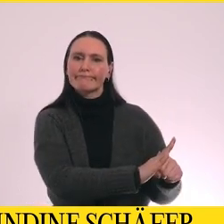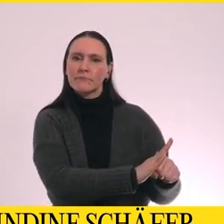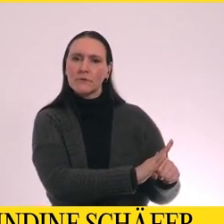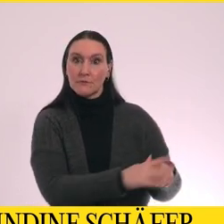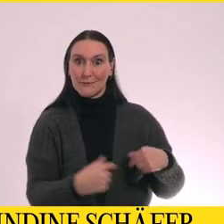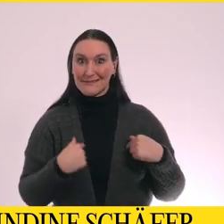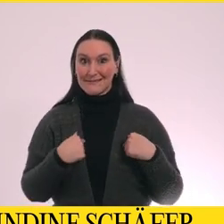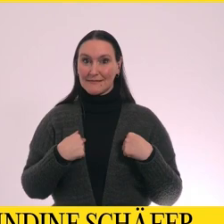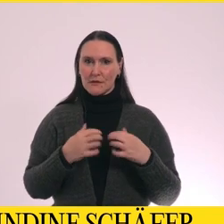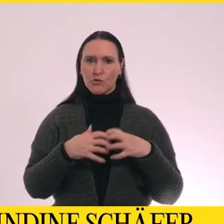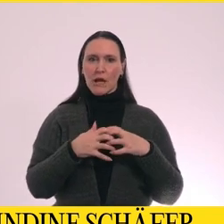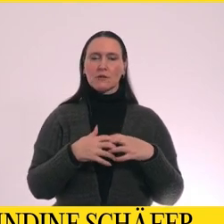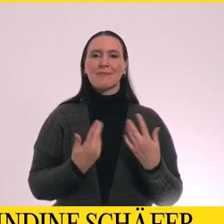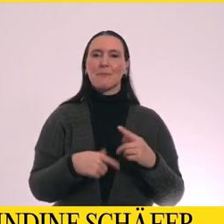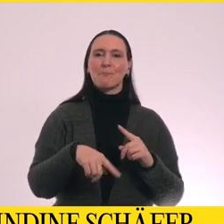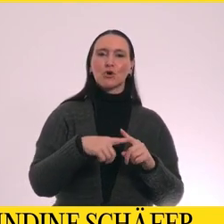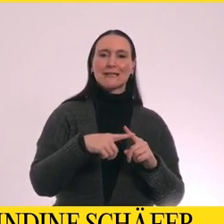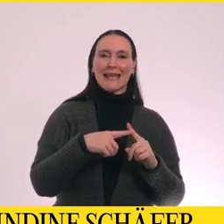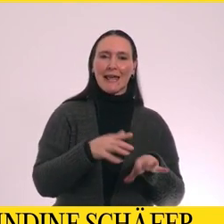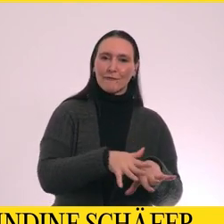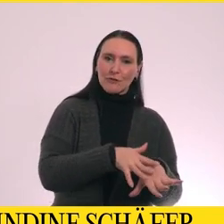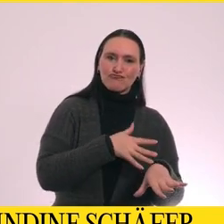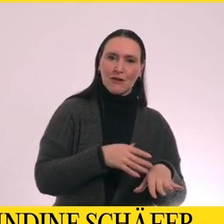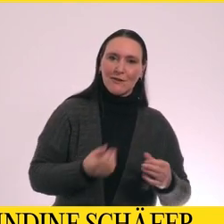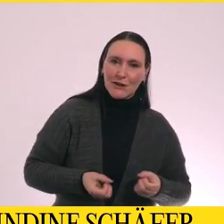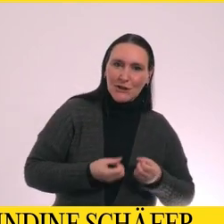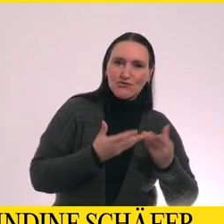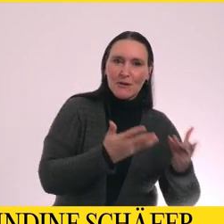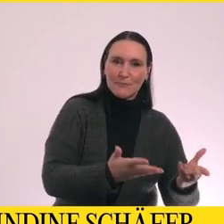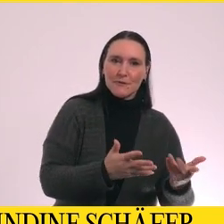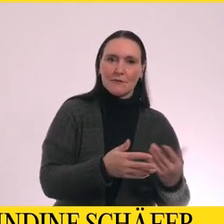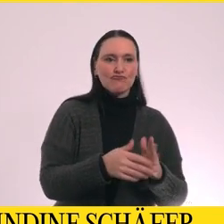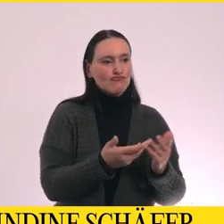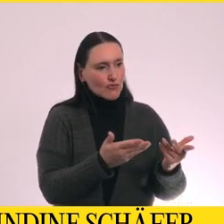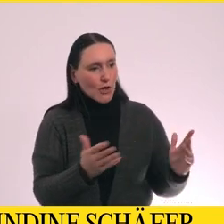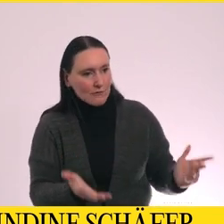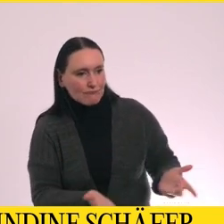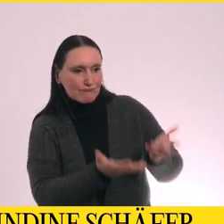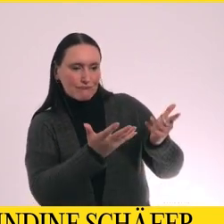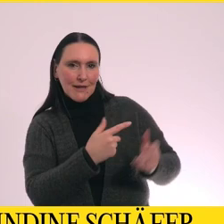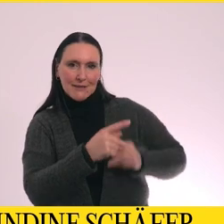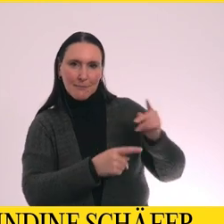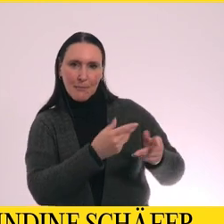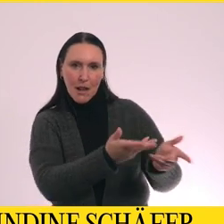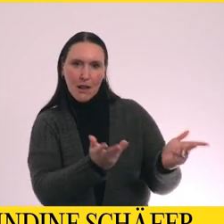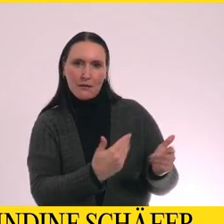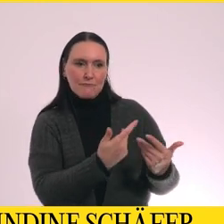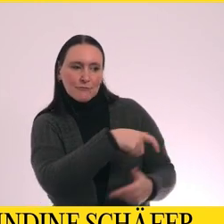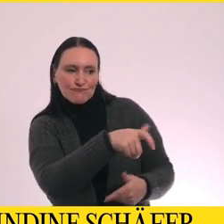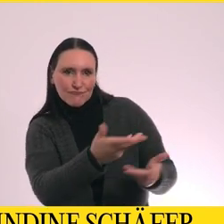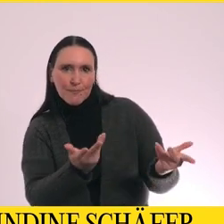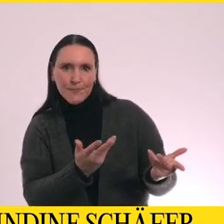emotions and affects and personal relationships. And really to shape through